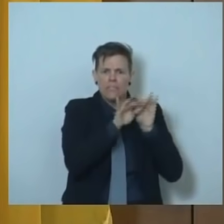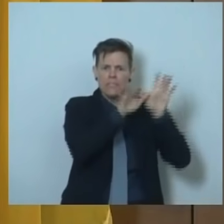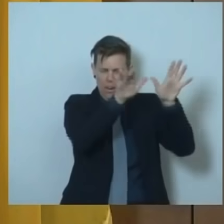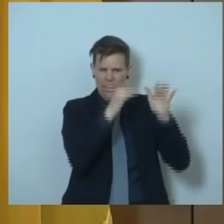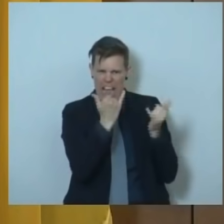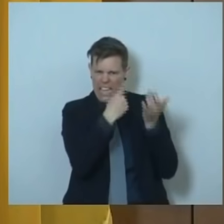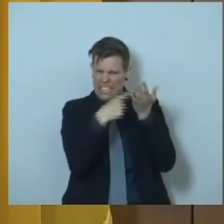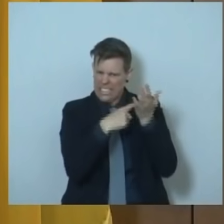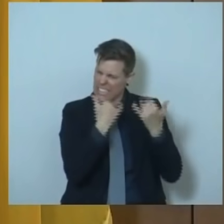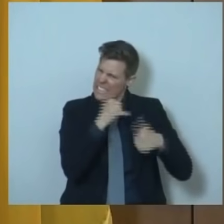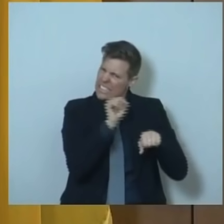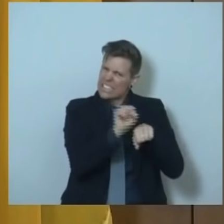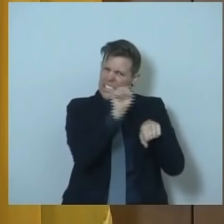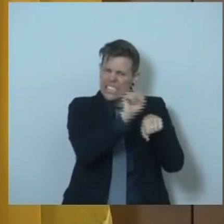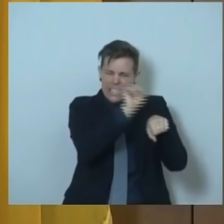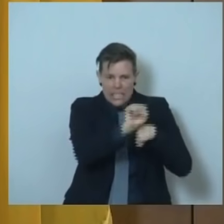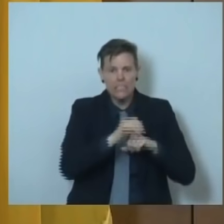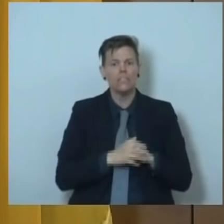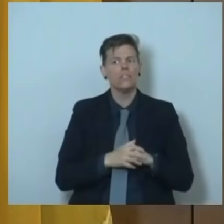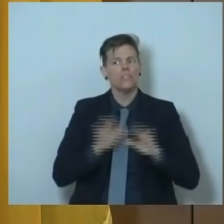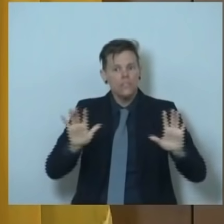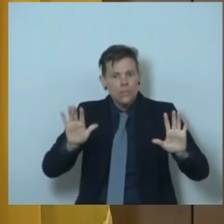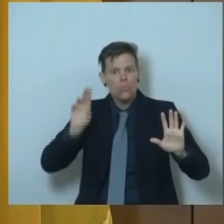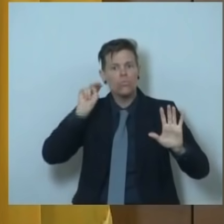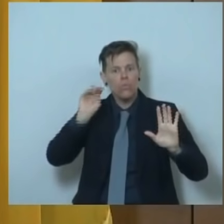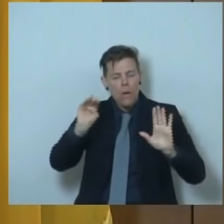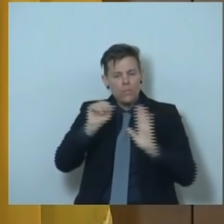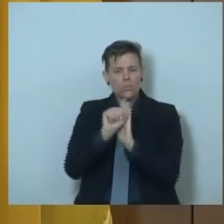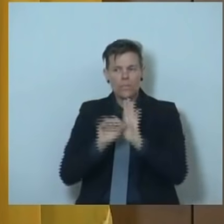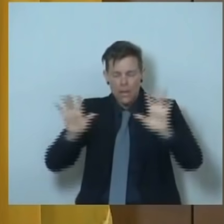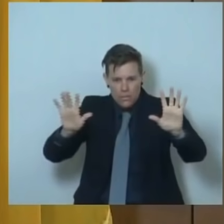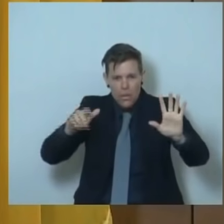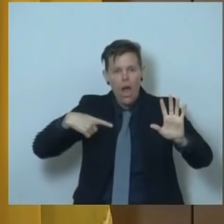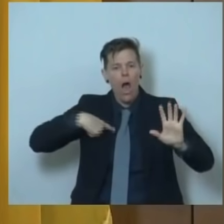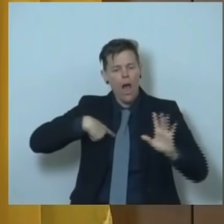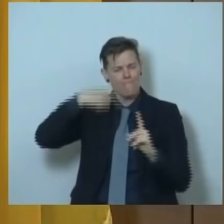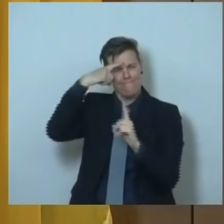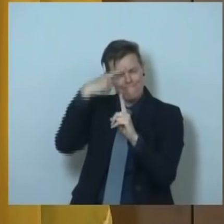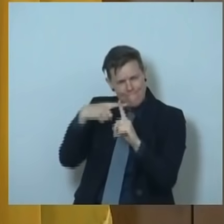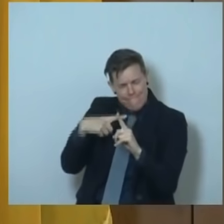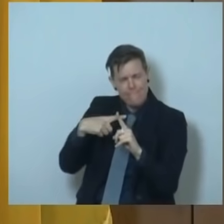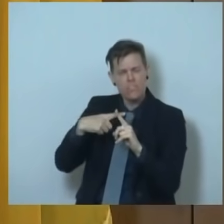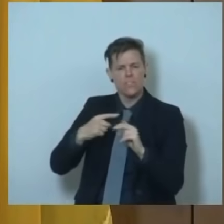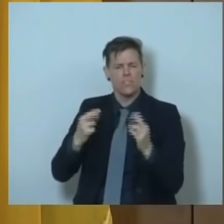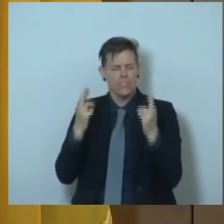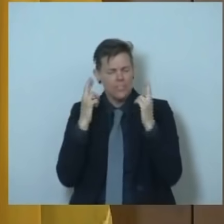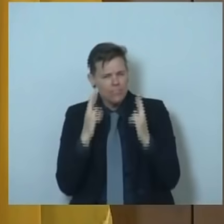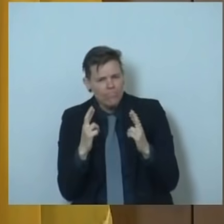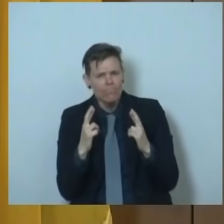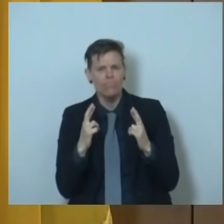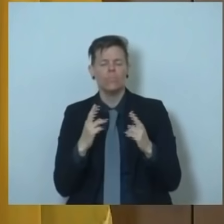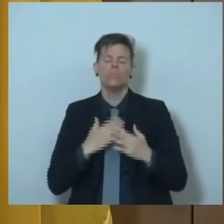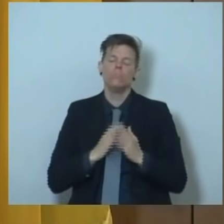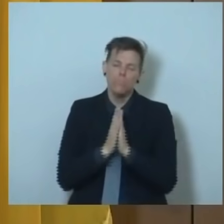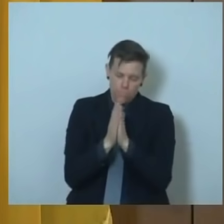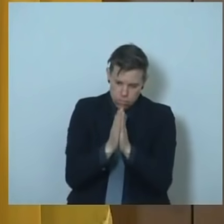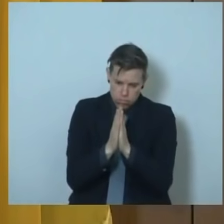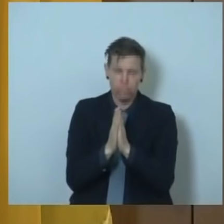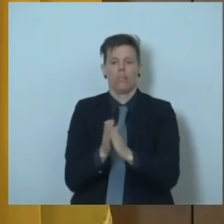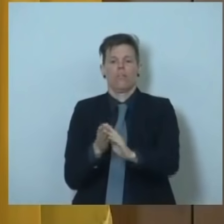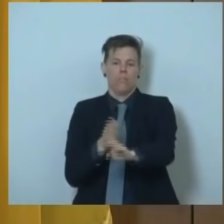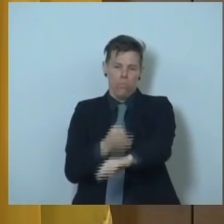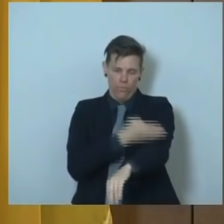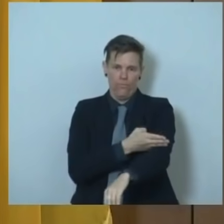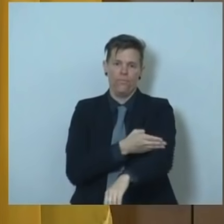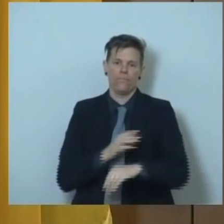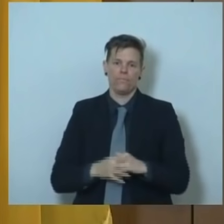hopeful. Improve our efforts, keep doing great work, make a difference so that we can see a return to a